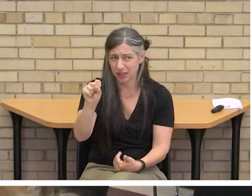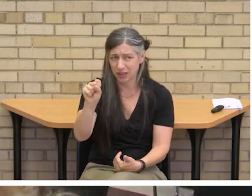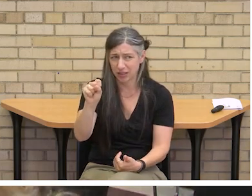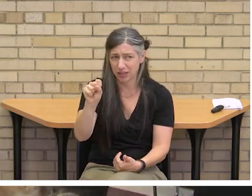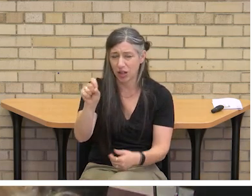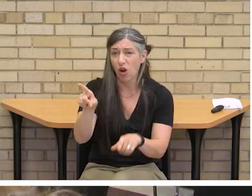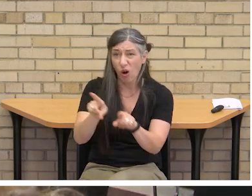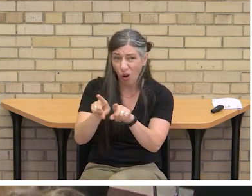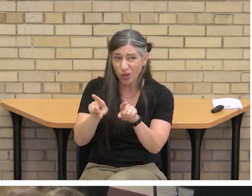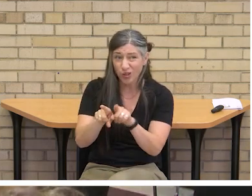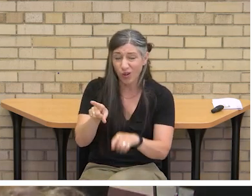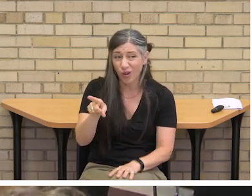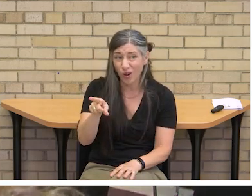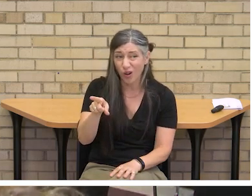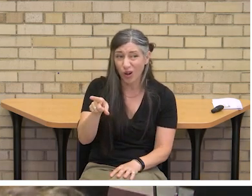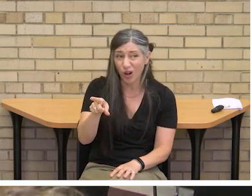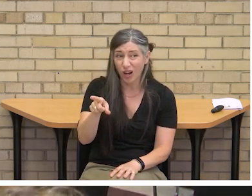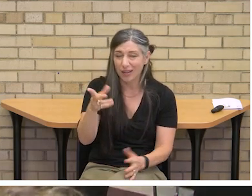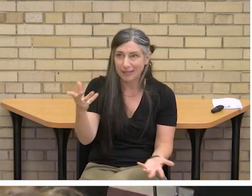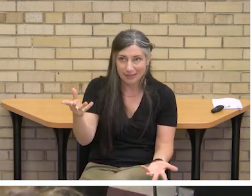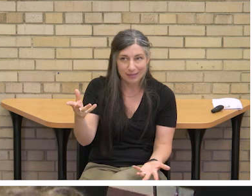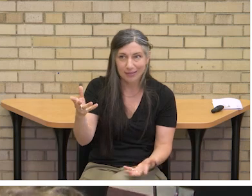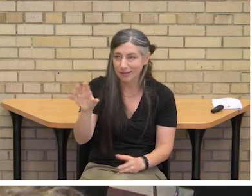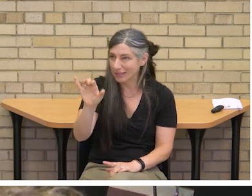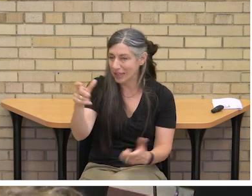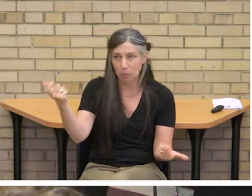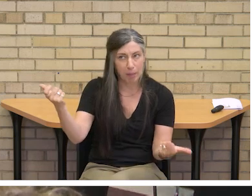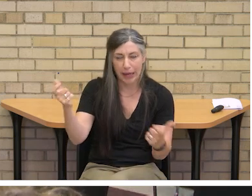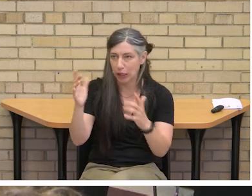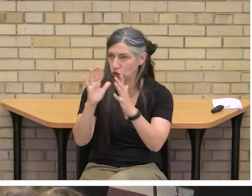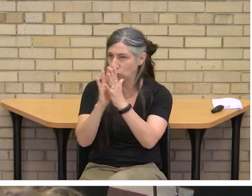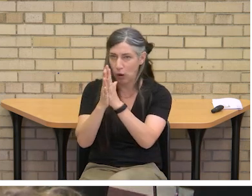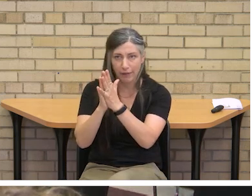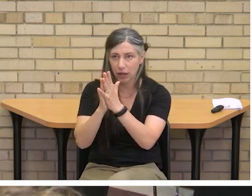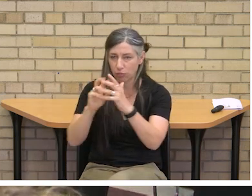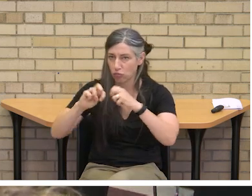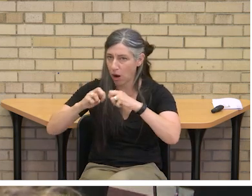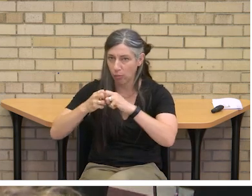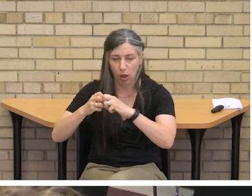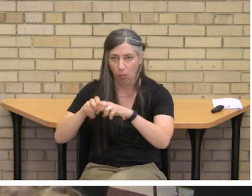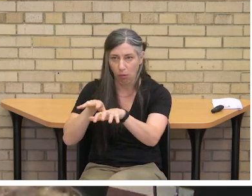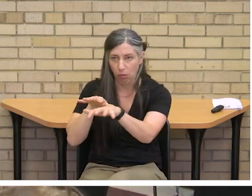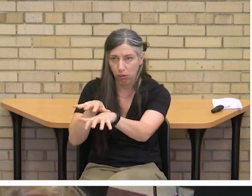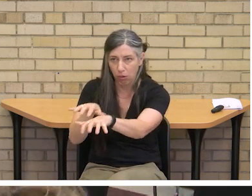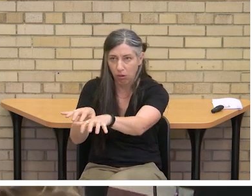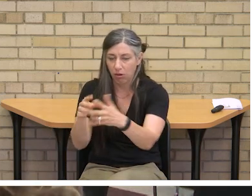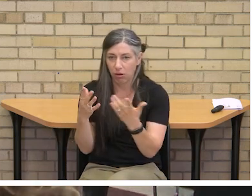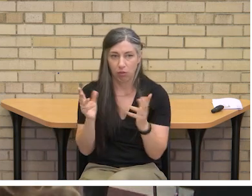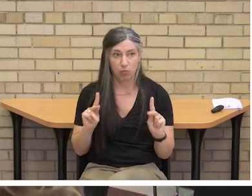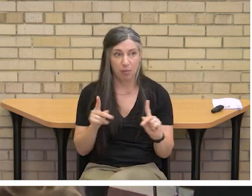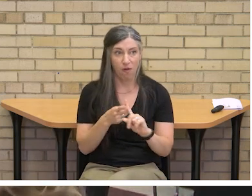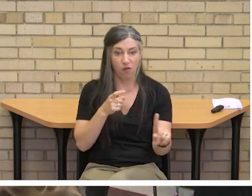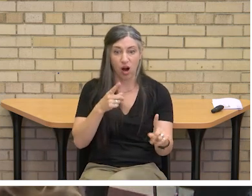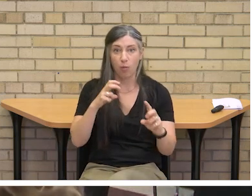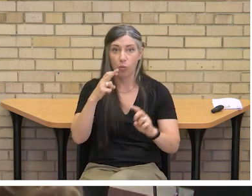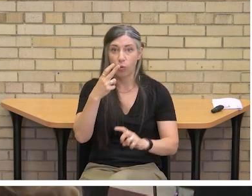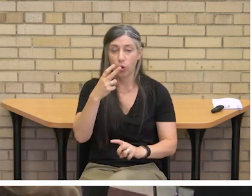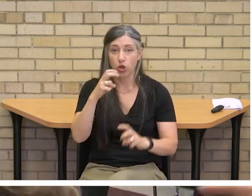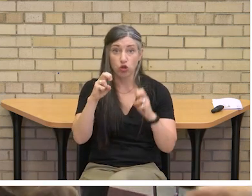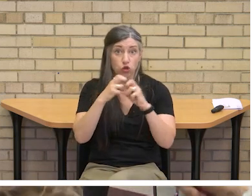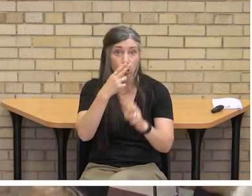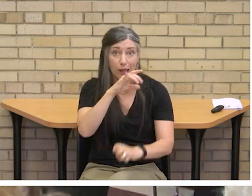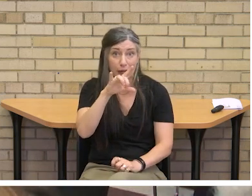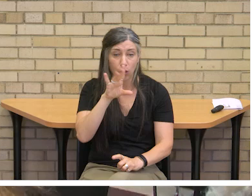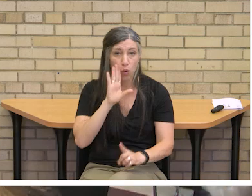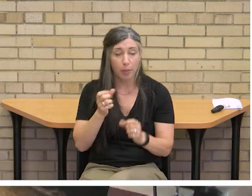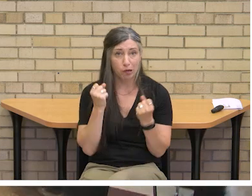that will also make it another big traffic problem, because people coming from Squirrel Hill would be